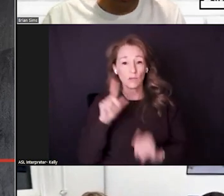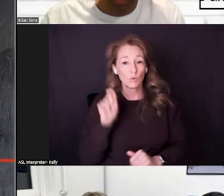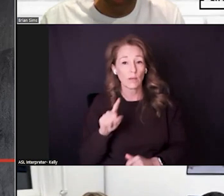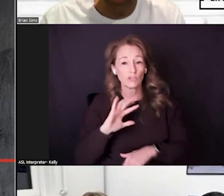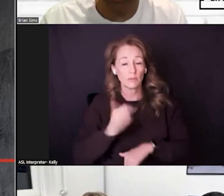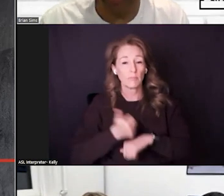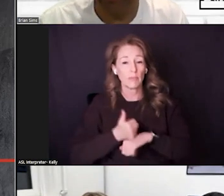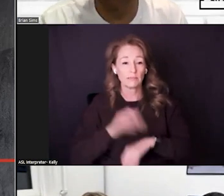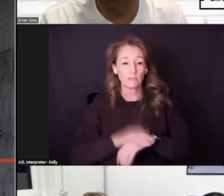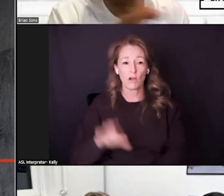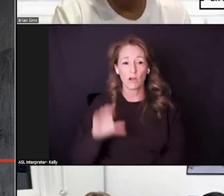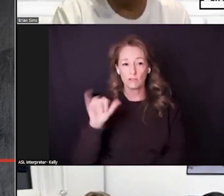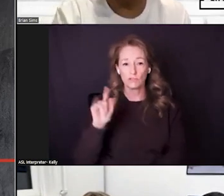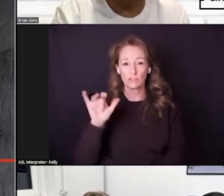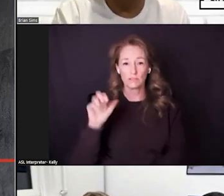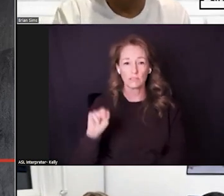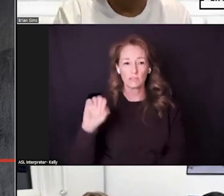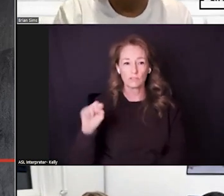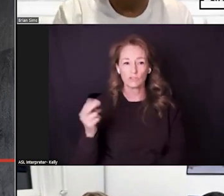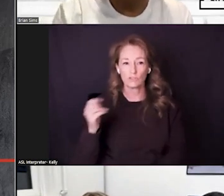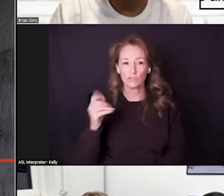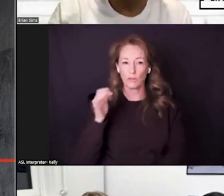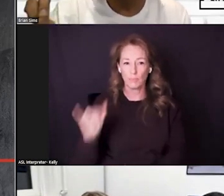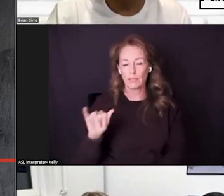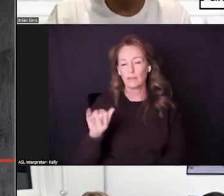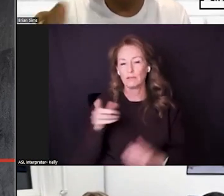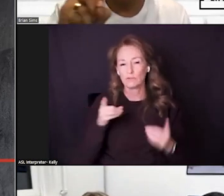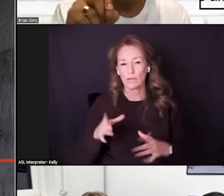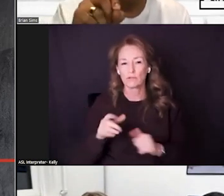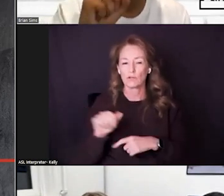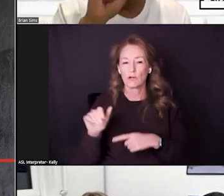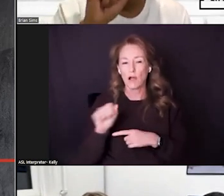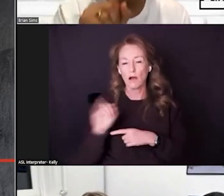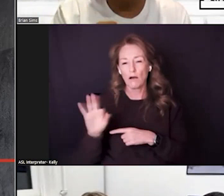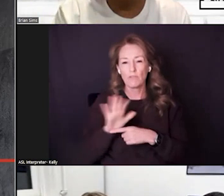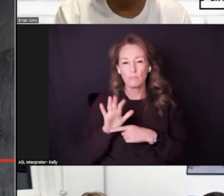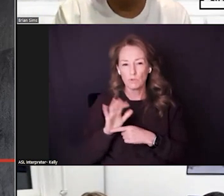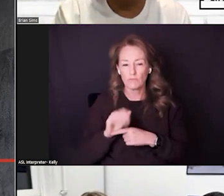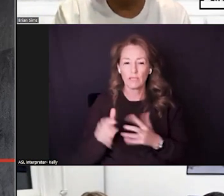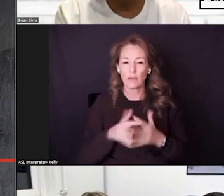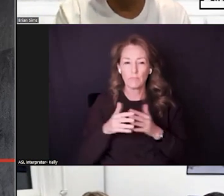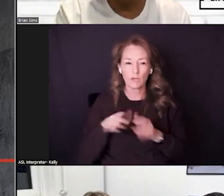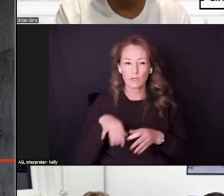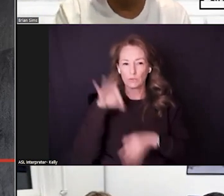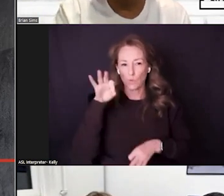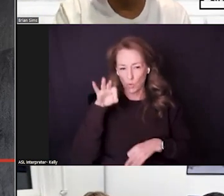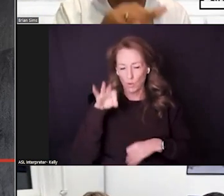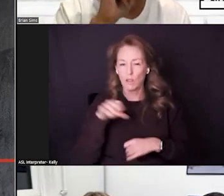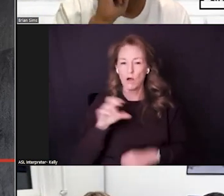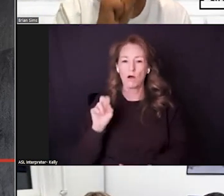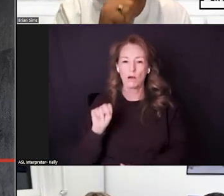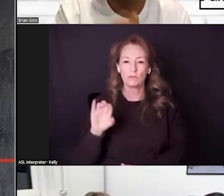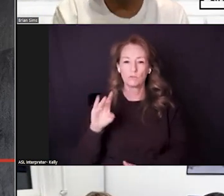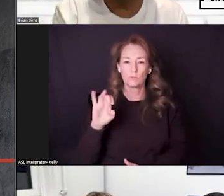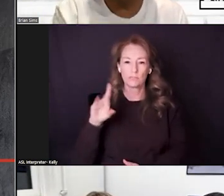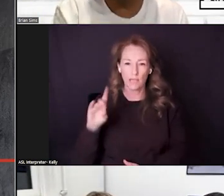Justin Shelby, who's the director of Moving America's Soul, had just returned from filming a korobori, which is a dance ceremony that can take the place